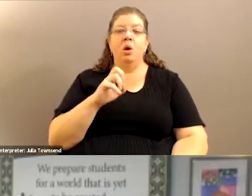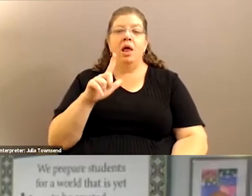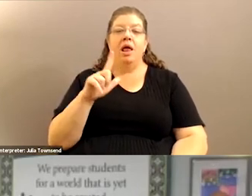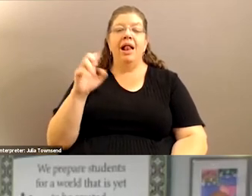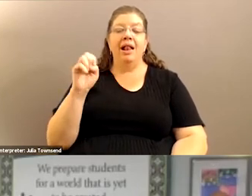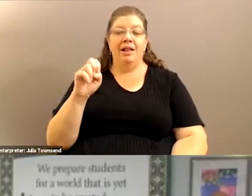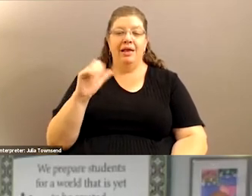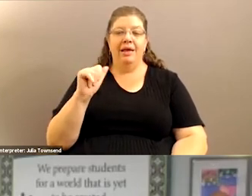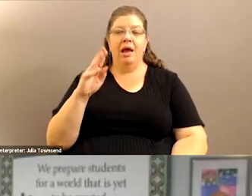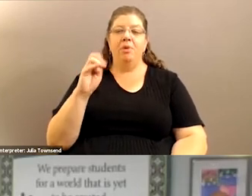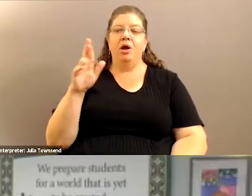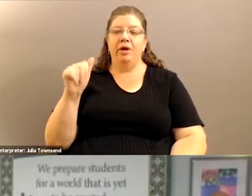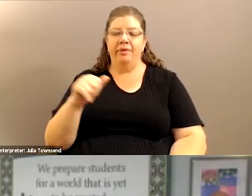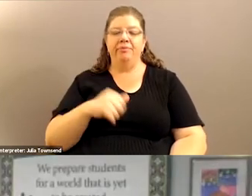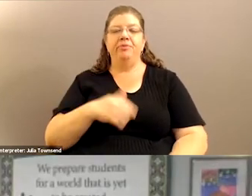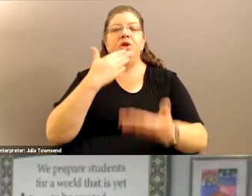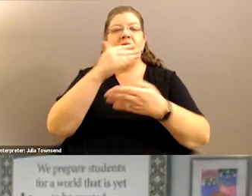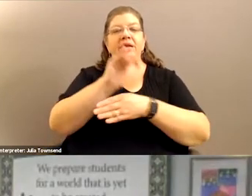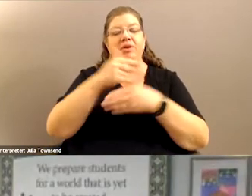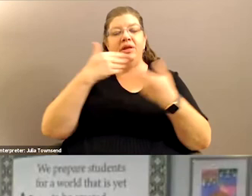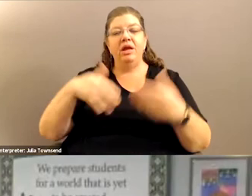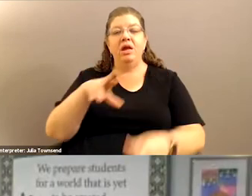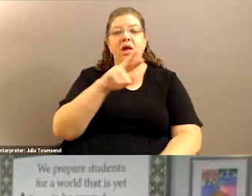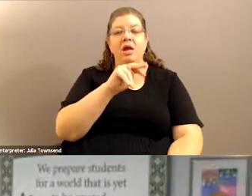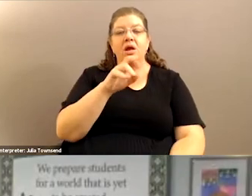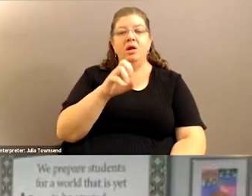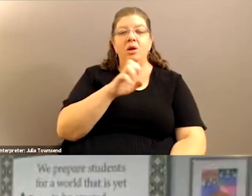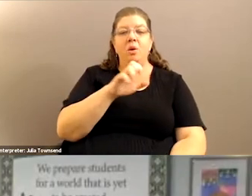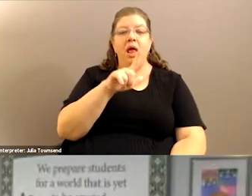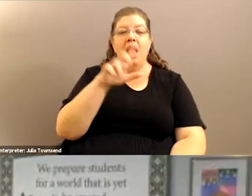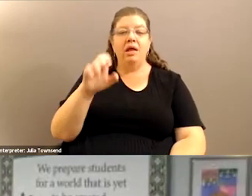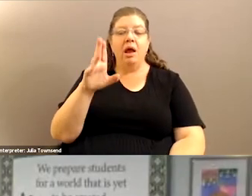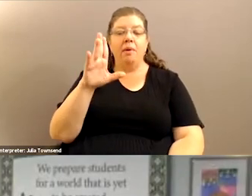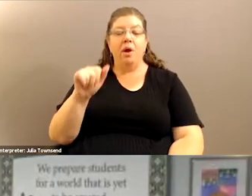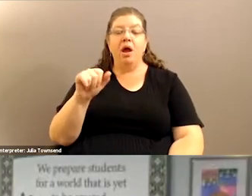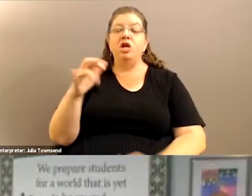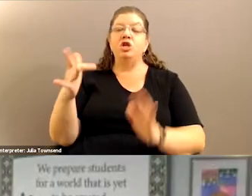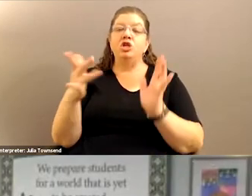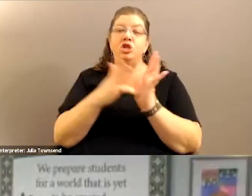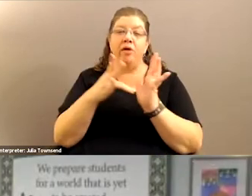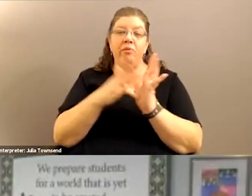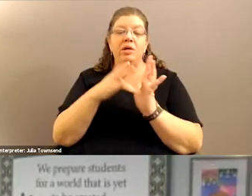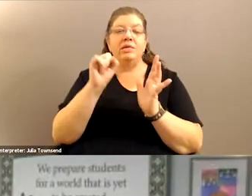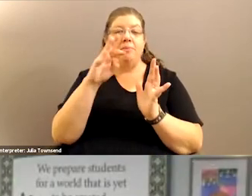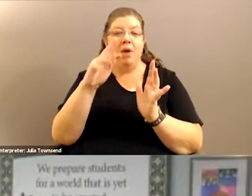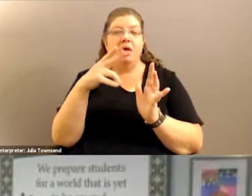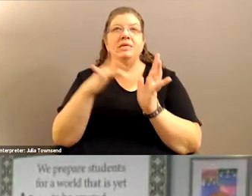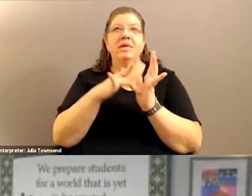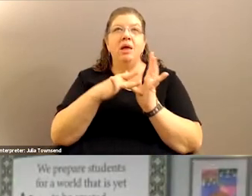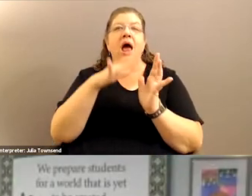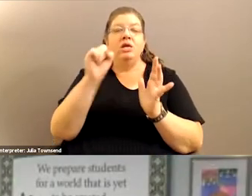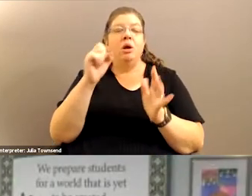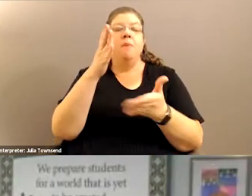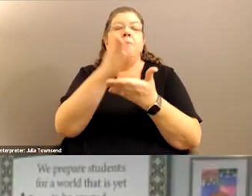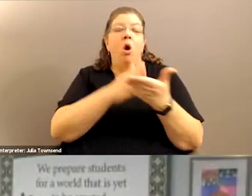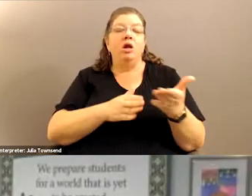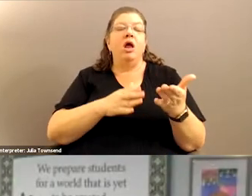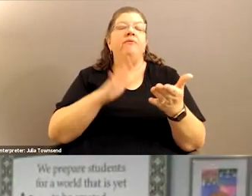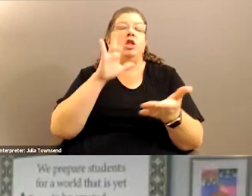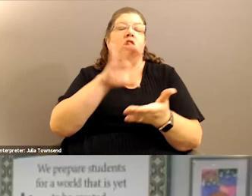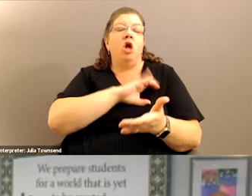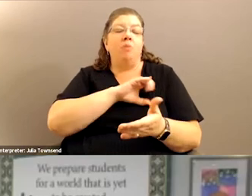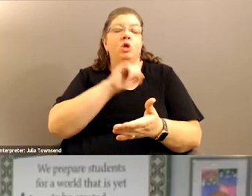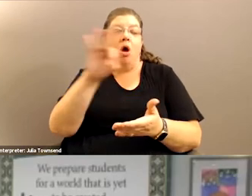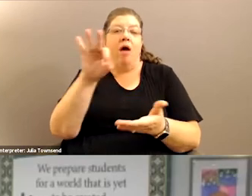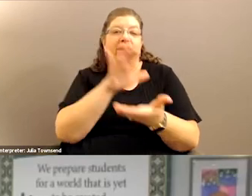good evening my name is noel cabrera i'm a sophomore at san marcos high school and a part of the cops off campus youth coalition i am asking